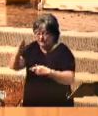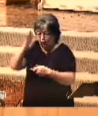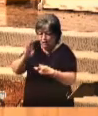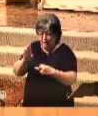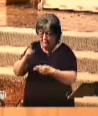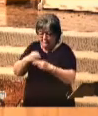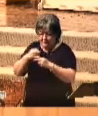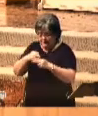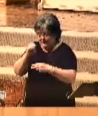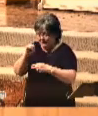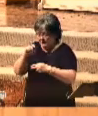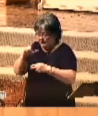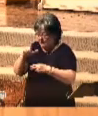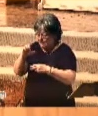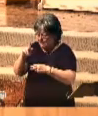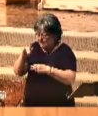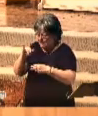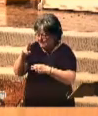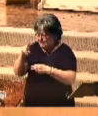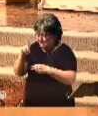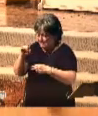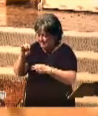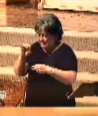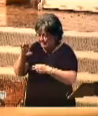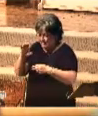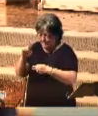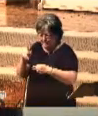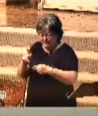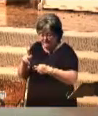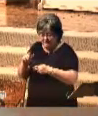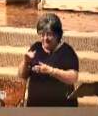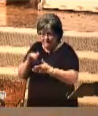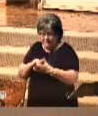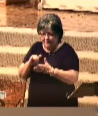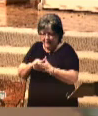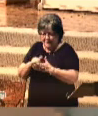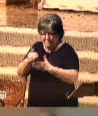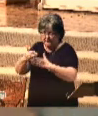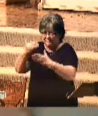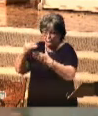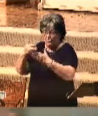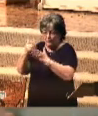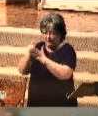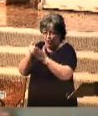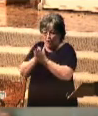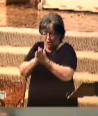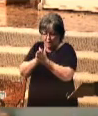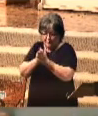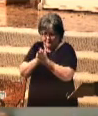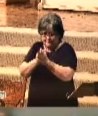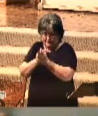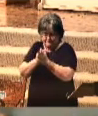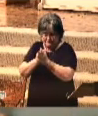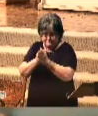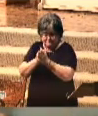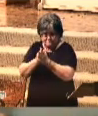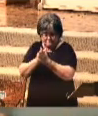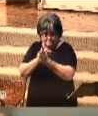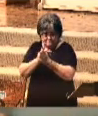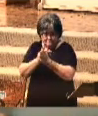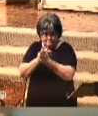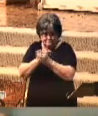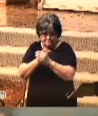named Melchizedek. My friend, that predates the law. That's before